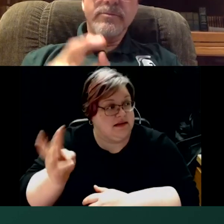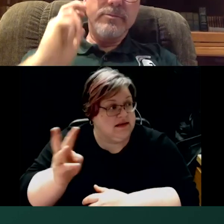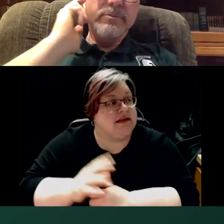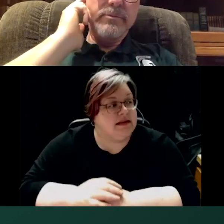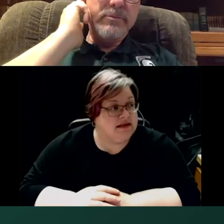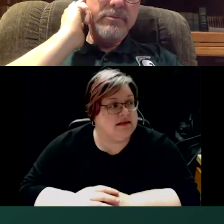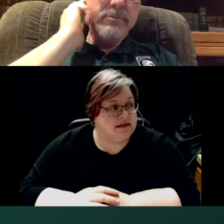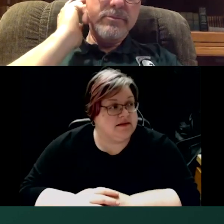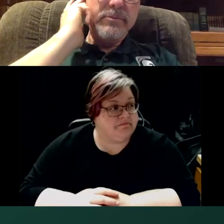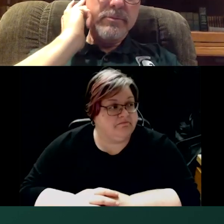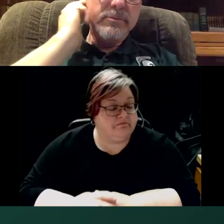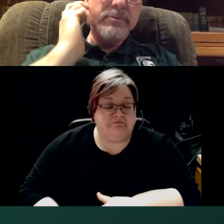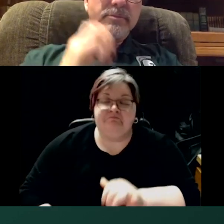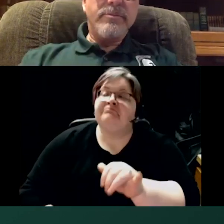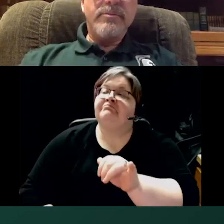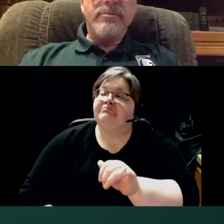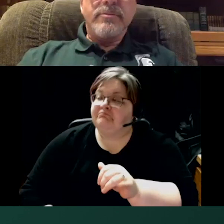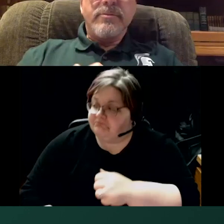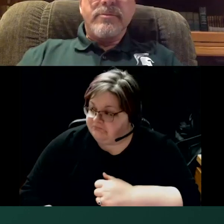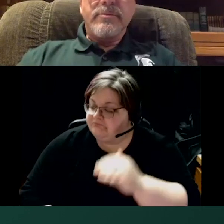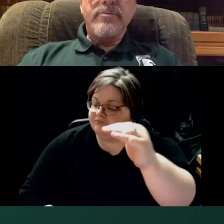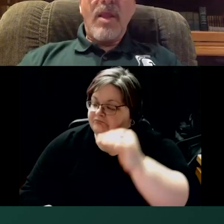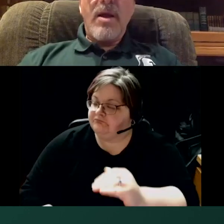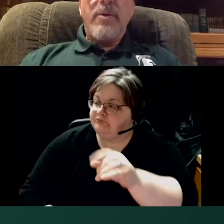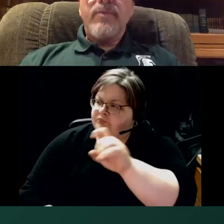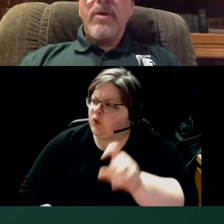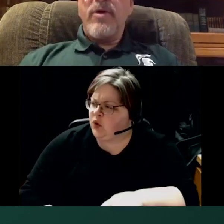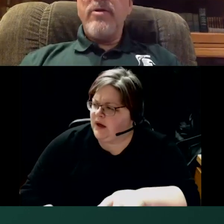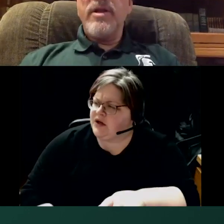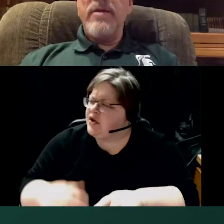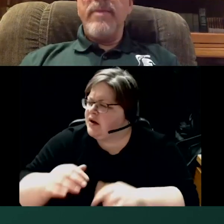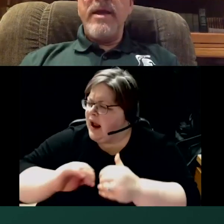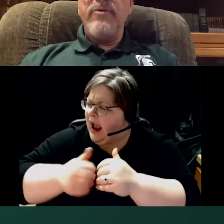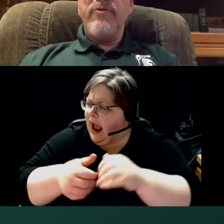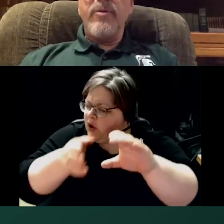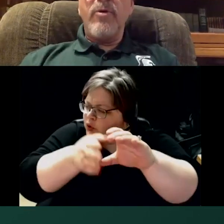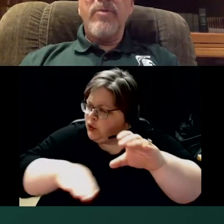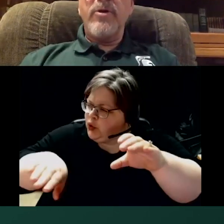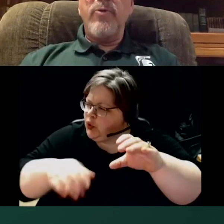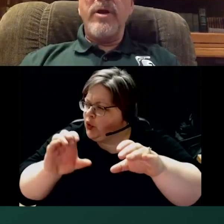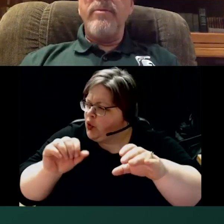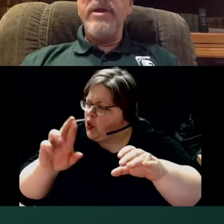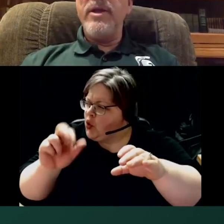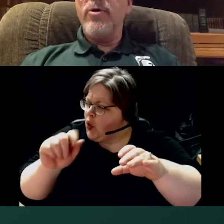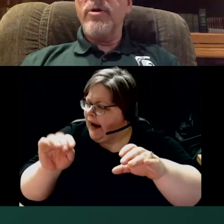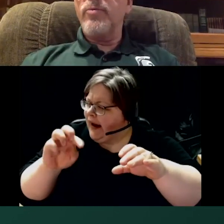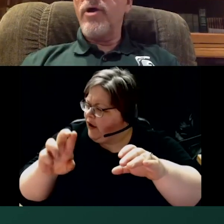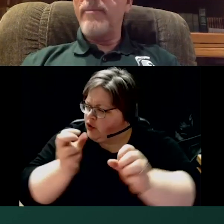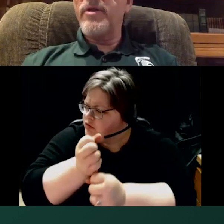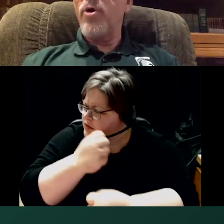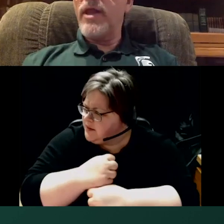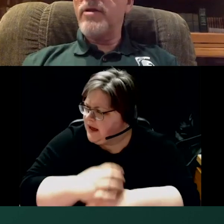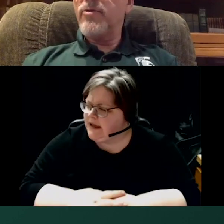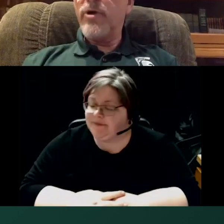Okay. Next question. How do craters get made? Craters get made for the most part when meteors or